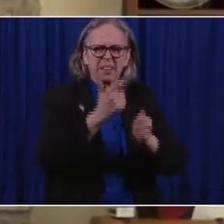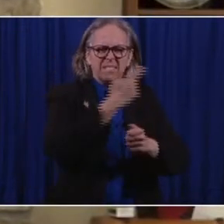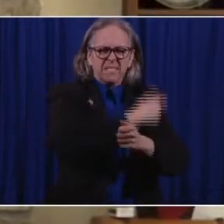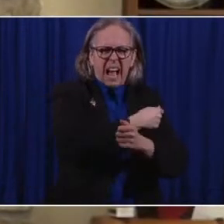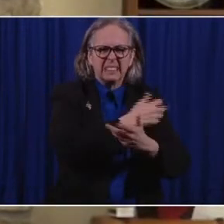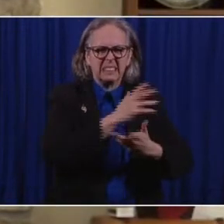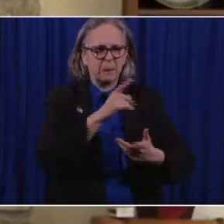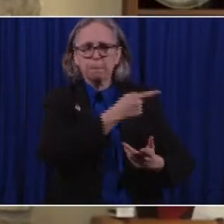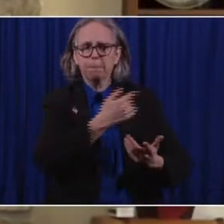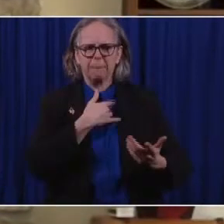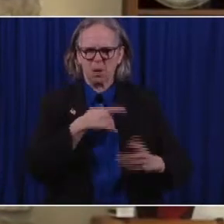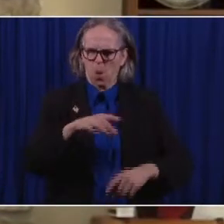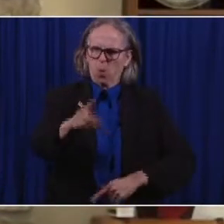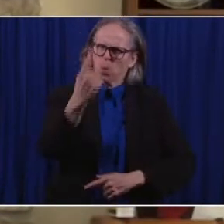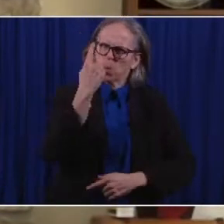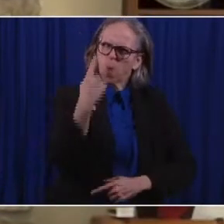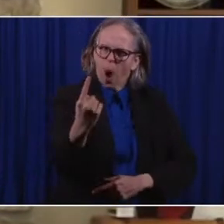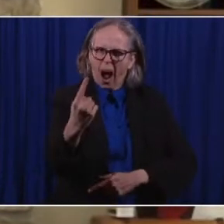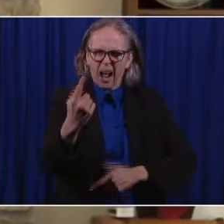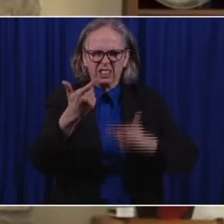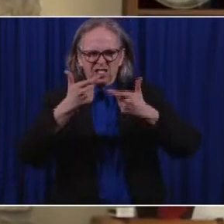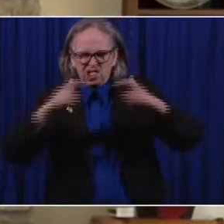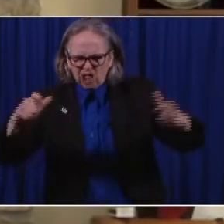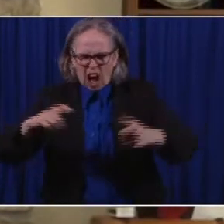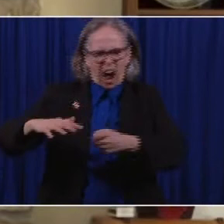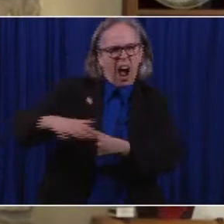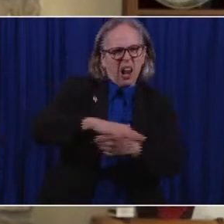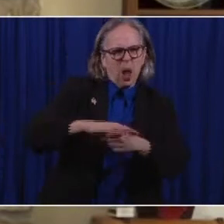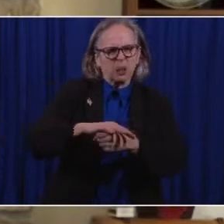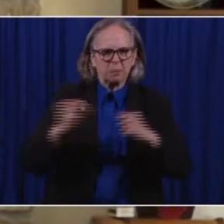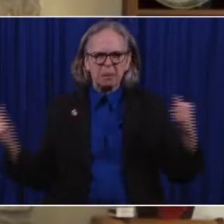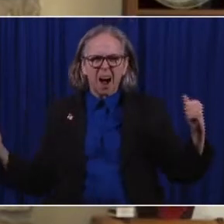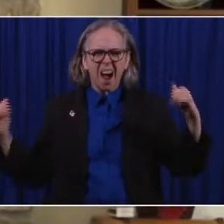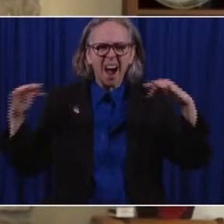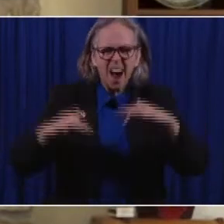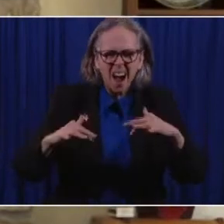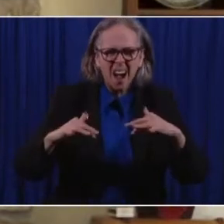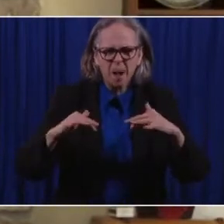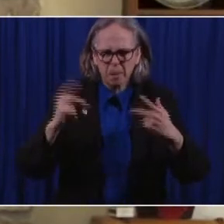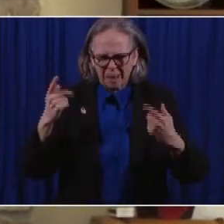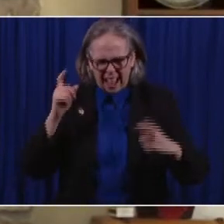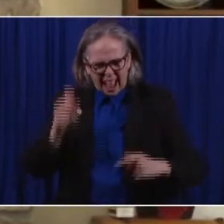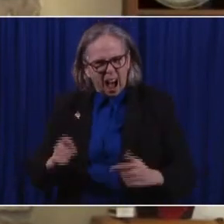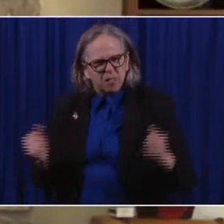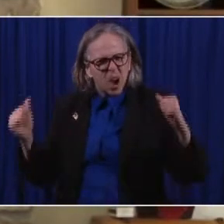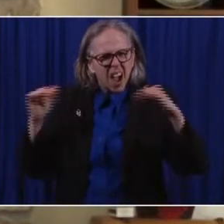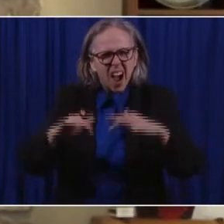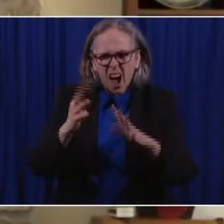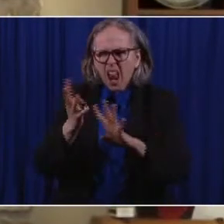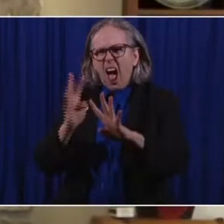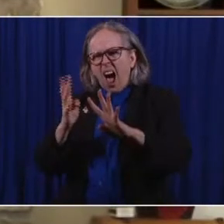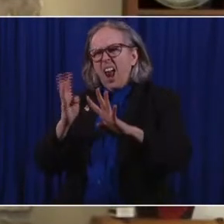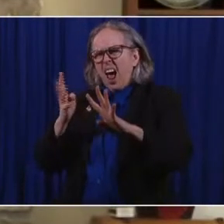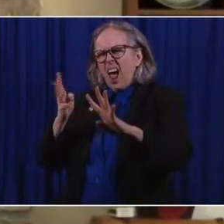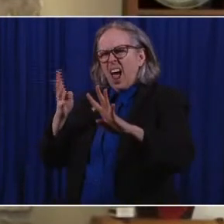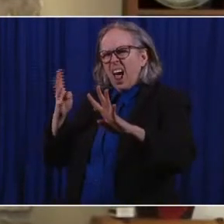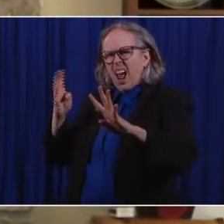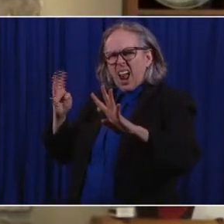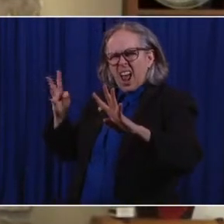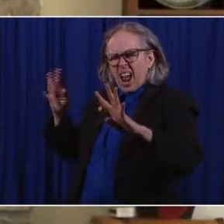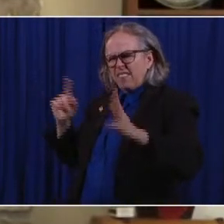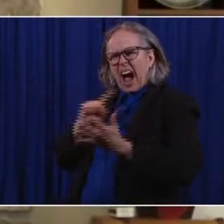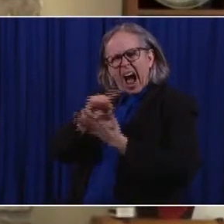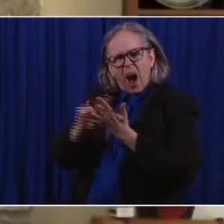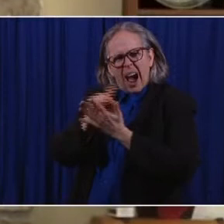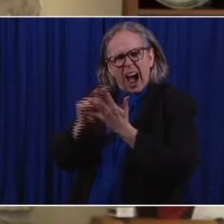or several big centers. People show up and they wait for hours and hours and hours. So the